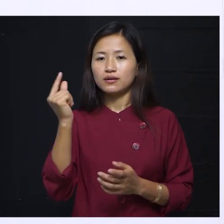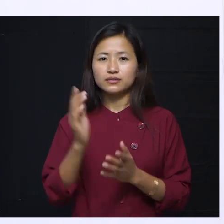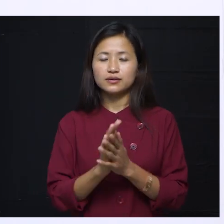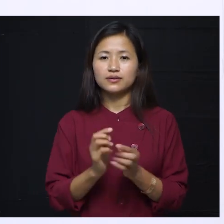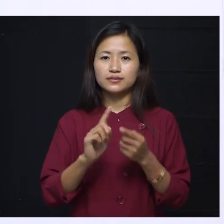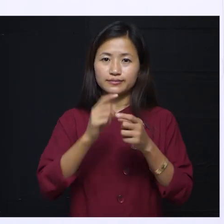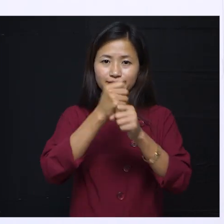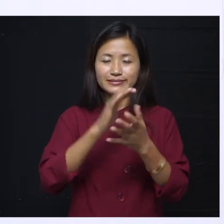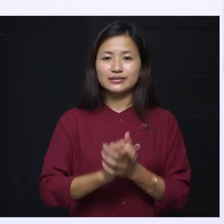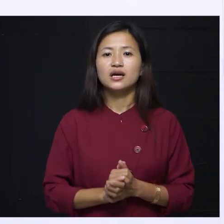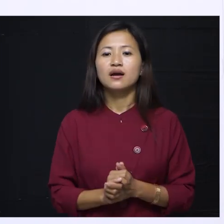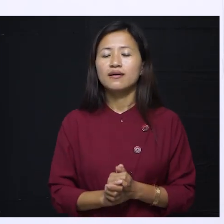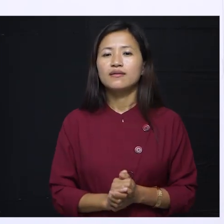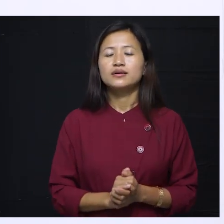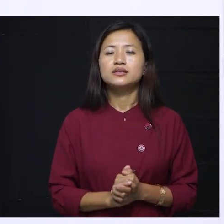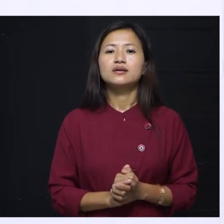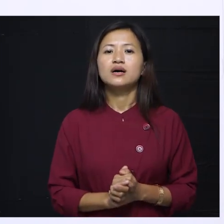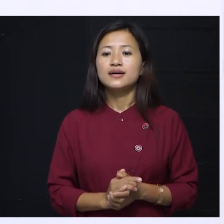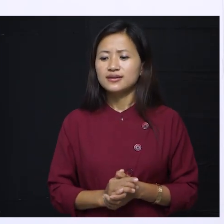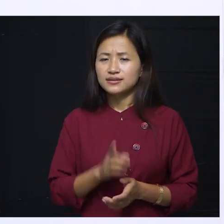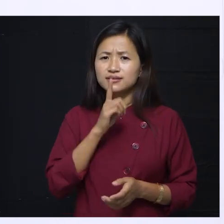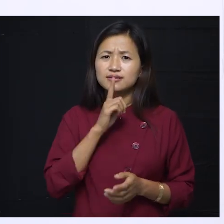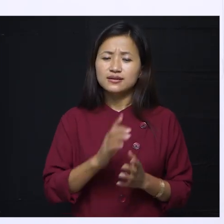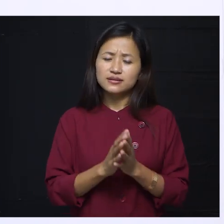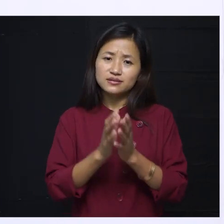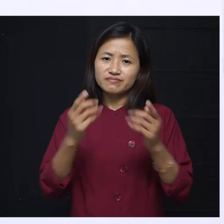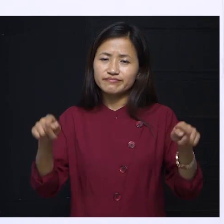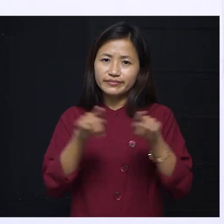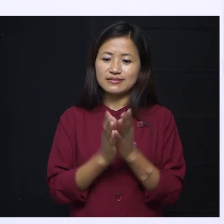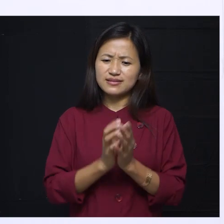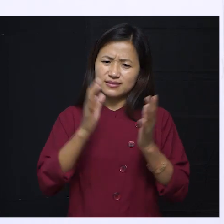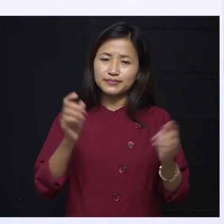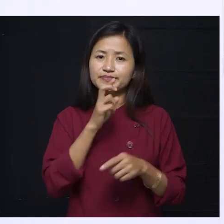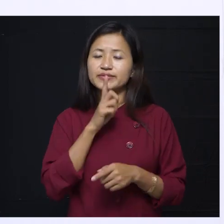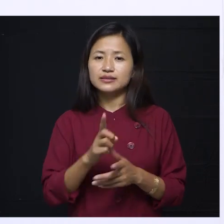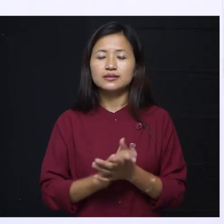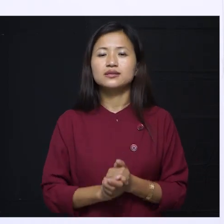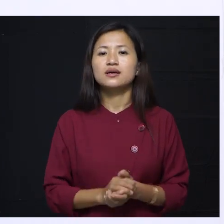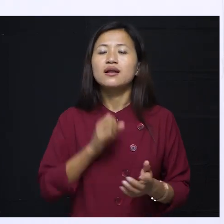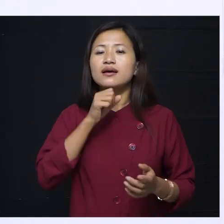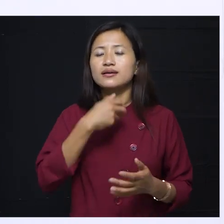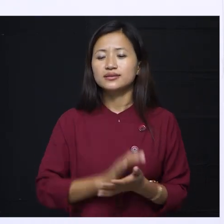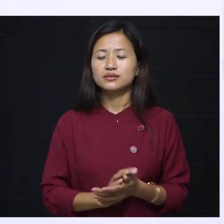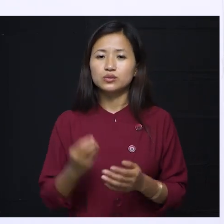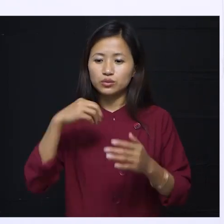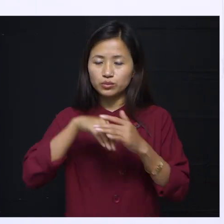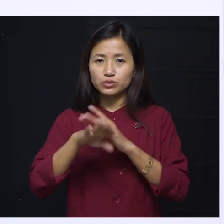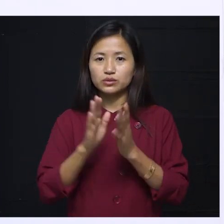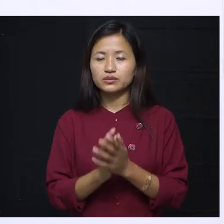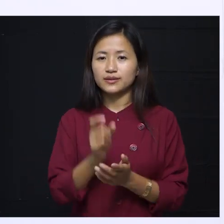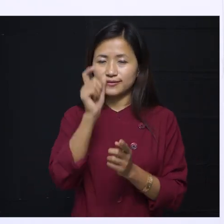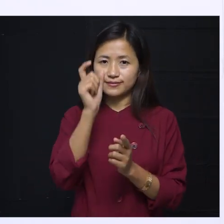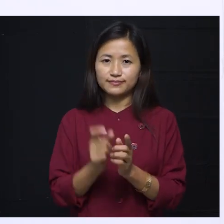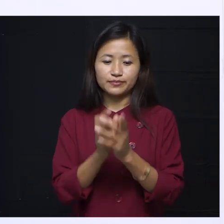in that manner. So in 1947, such and such, so see, the age comes first because you want to put emphasis on that